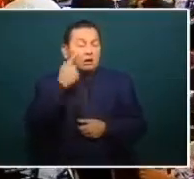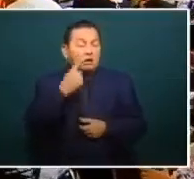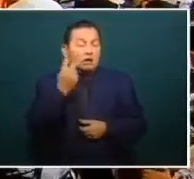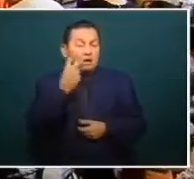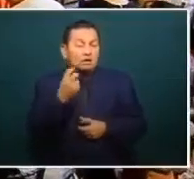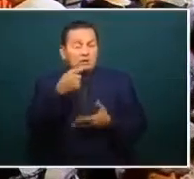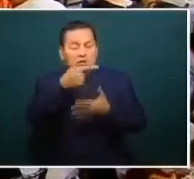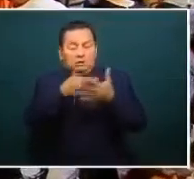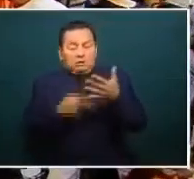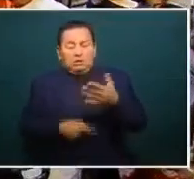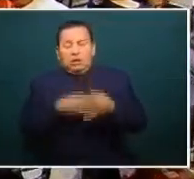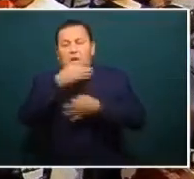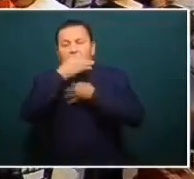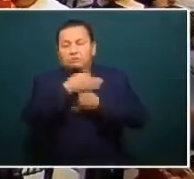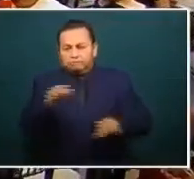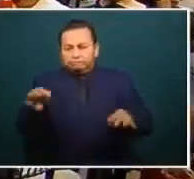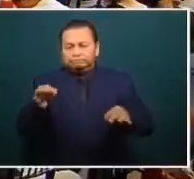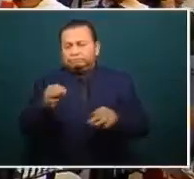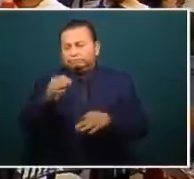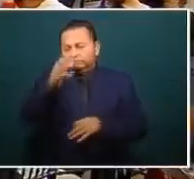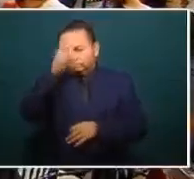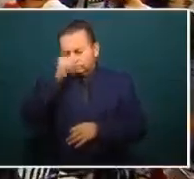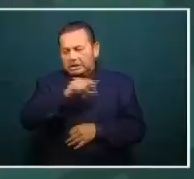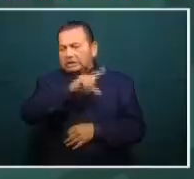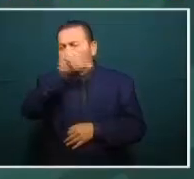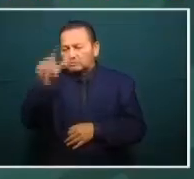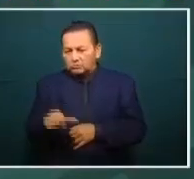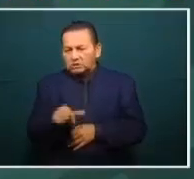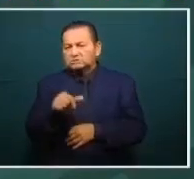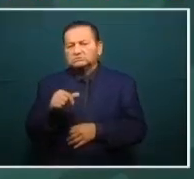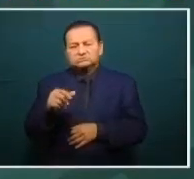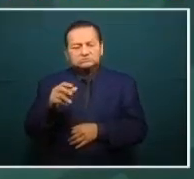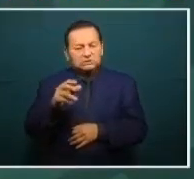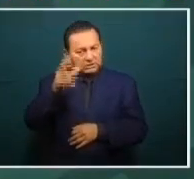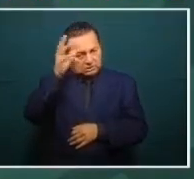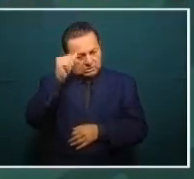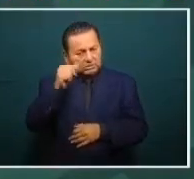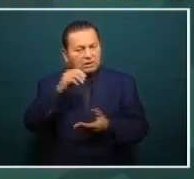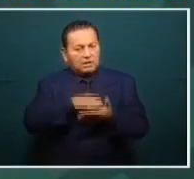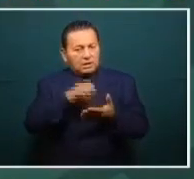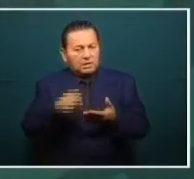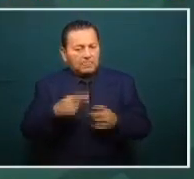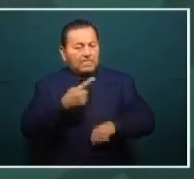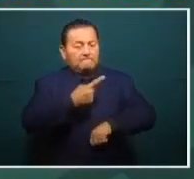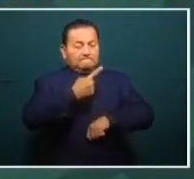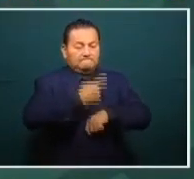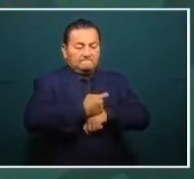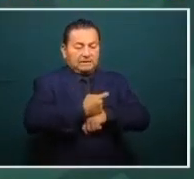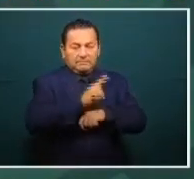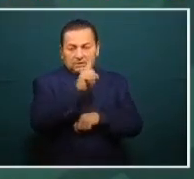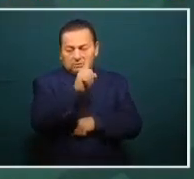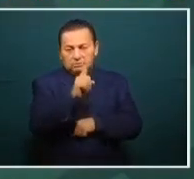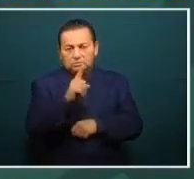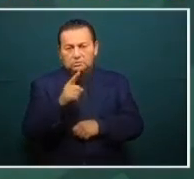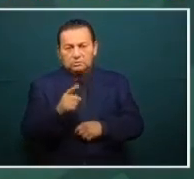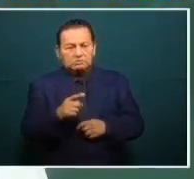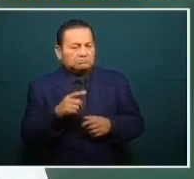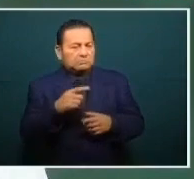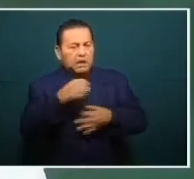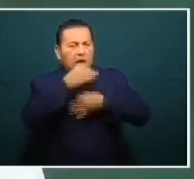So how many are staying, and how much is costing to the to the Mexican people to have all these people